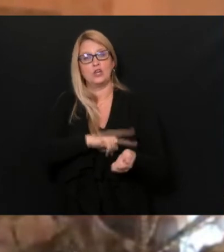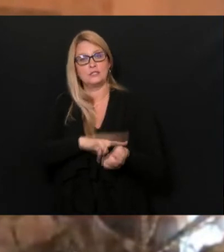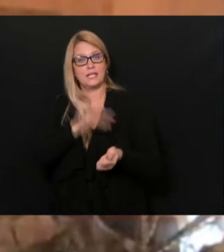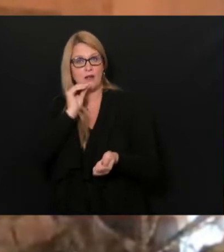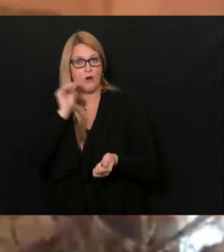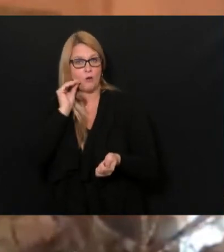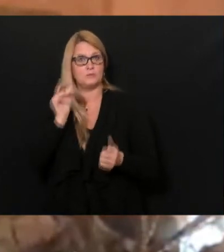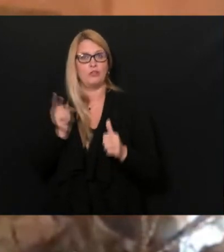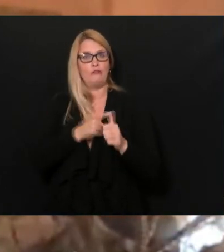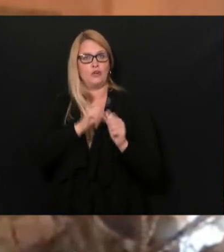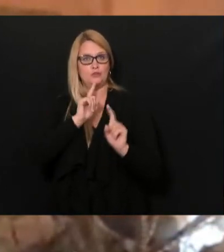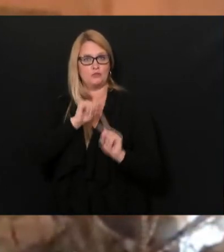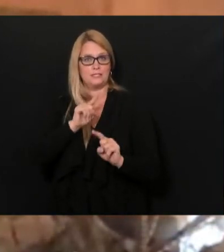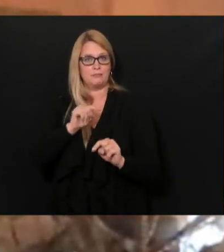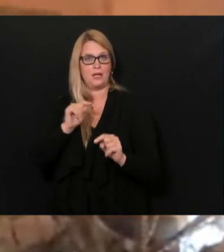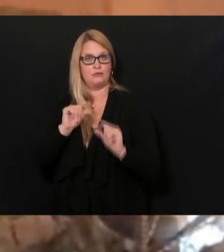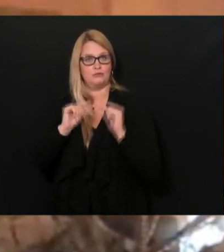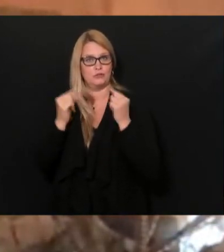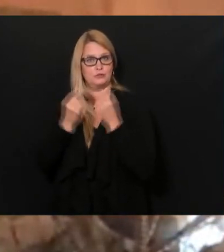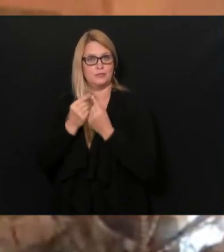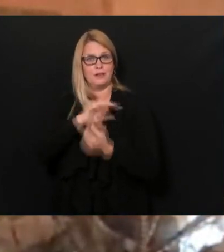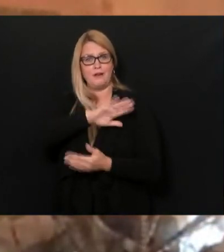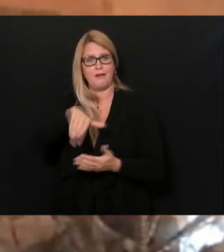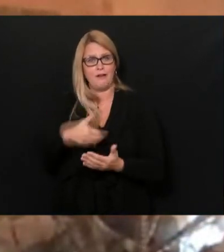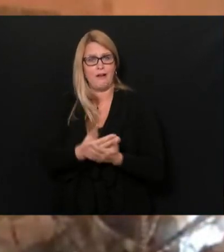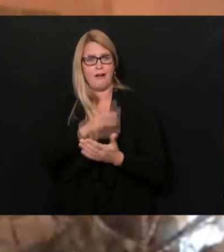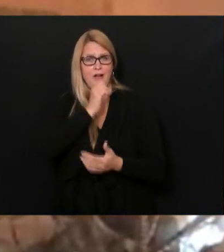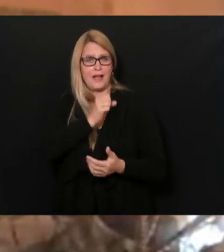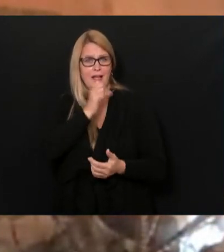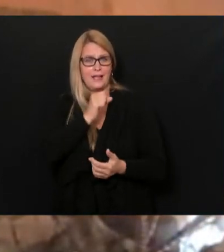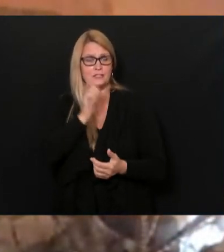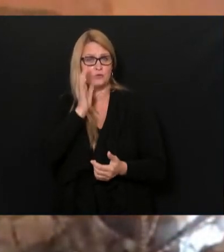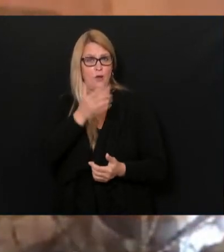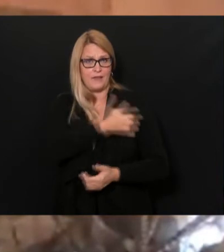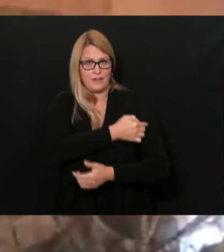first responder groups, all ages will be immunized